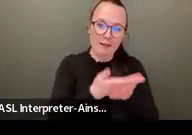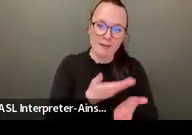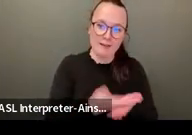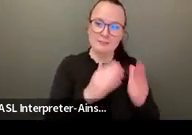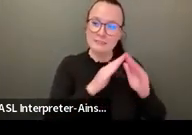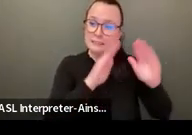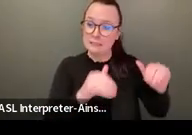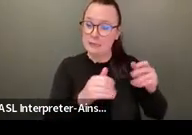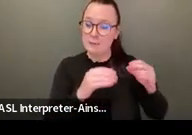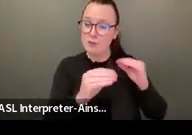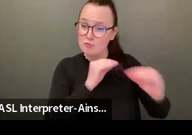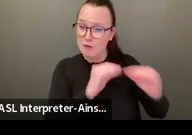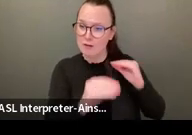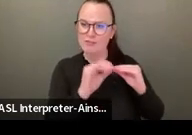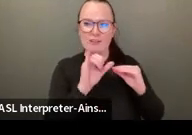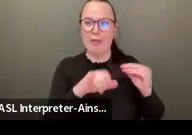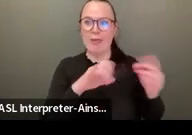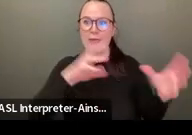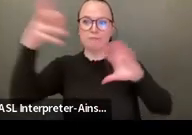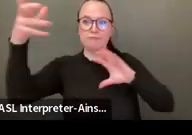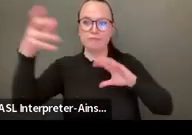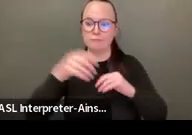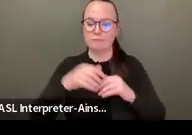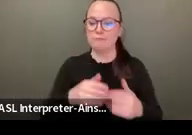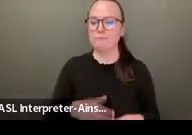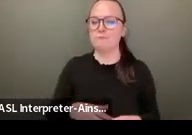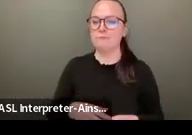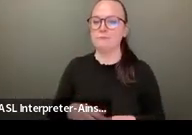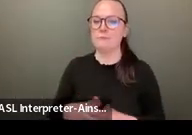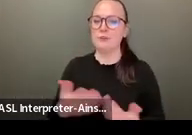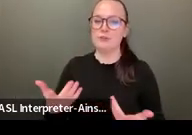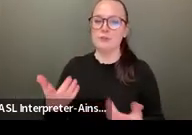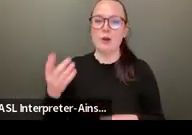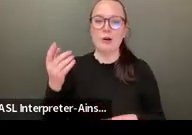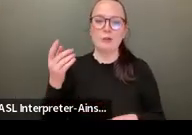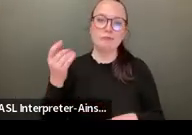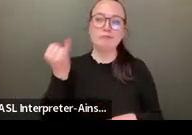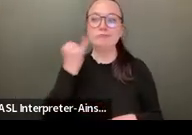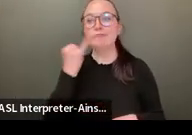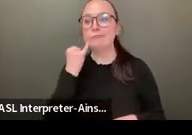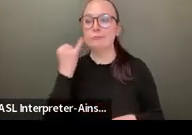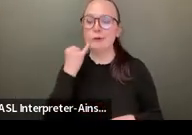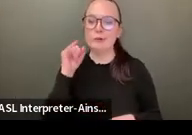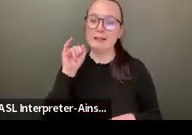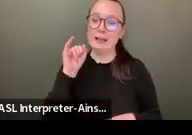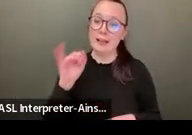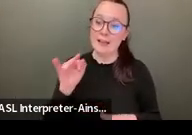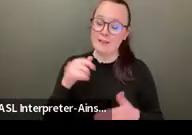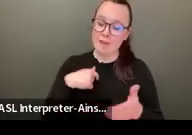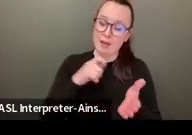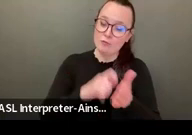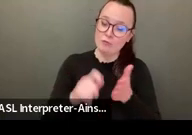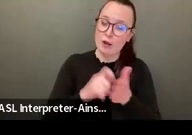just becomes a nightmare. So a hypothetical, if I were to write a goal like this, would it be compliant?